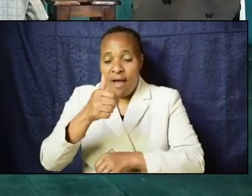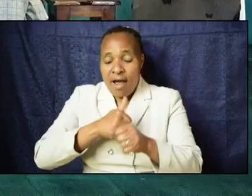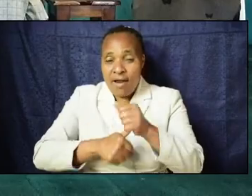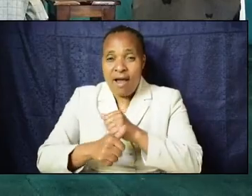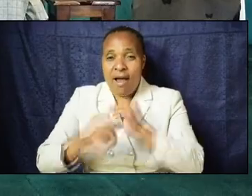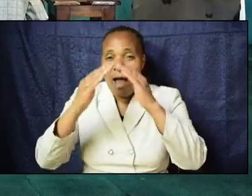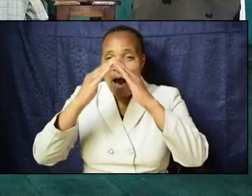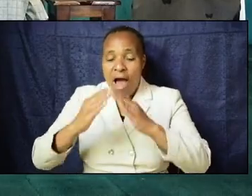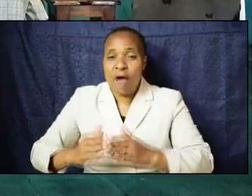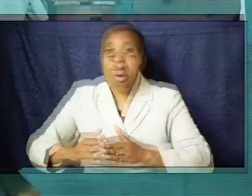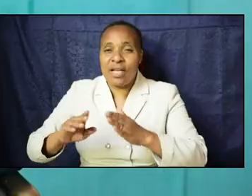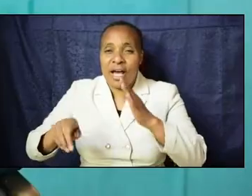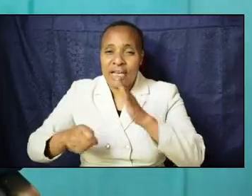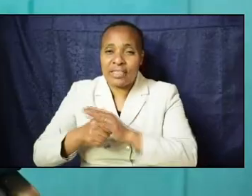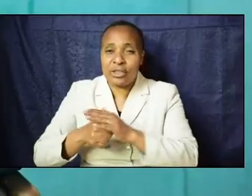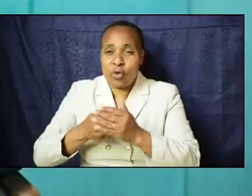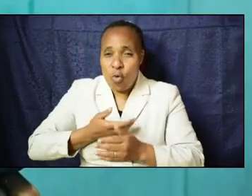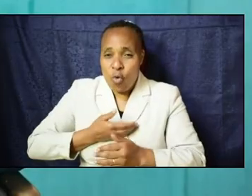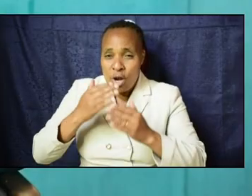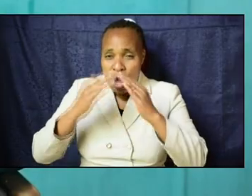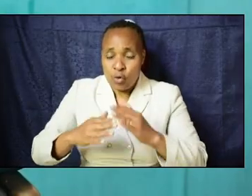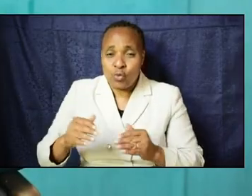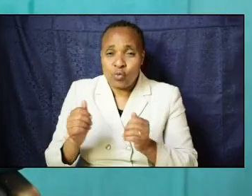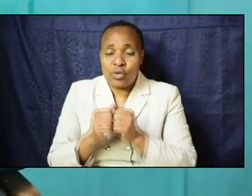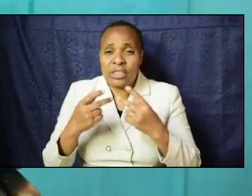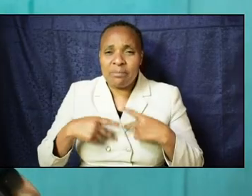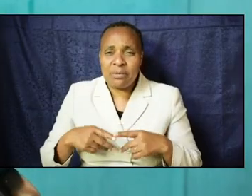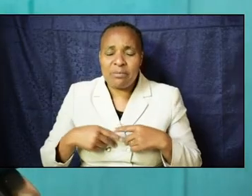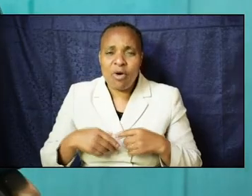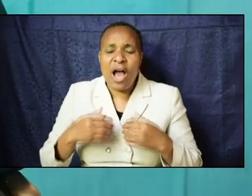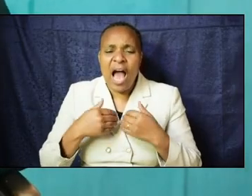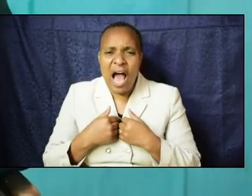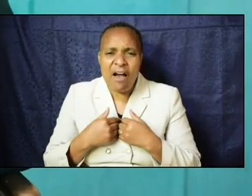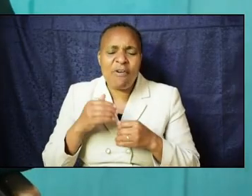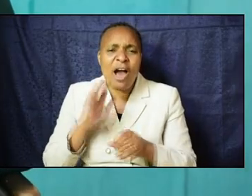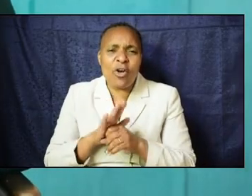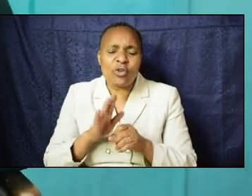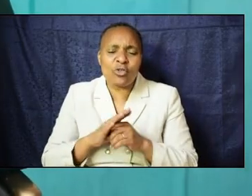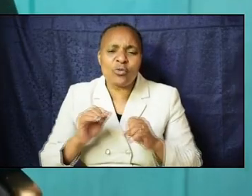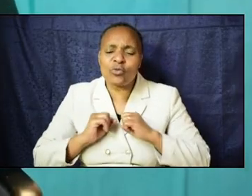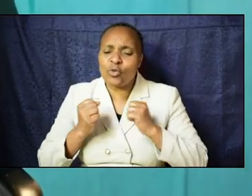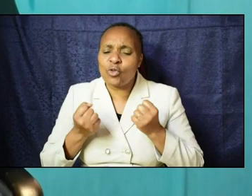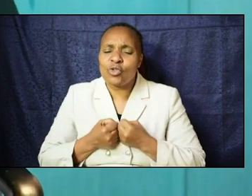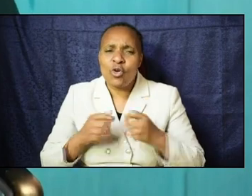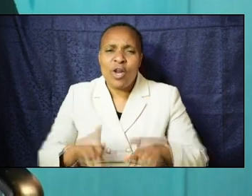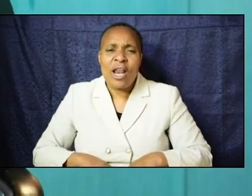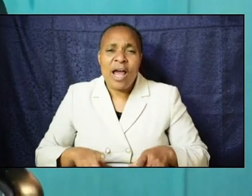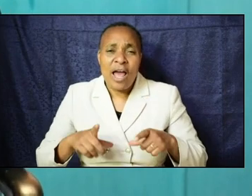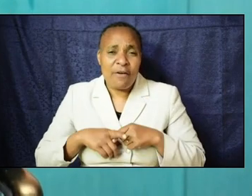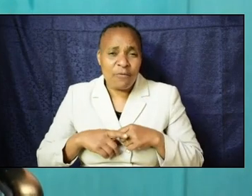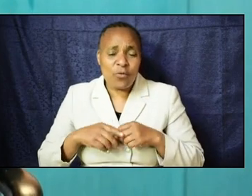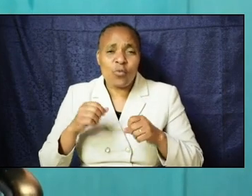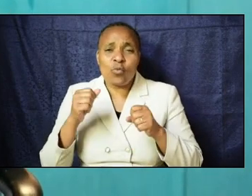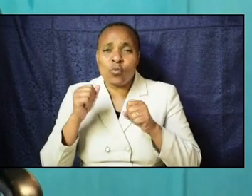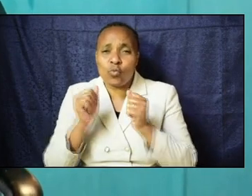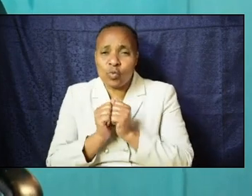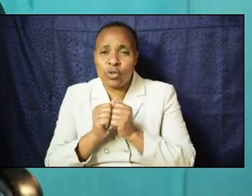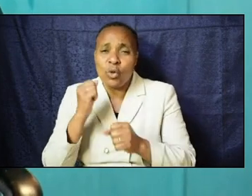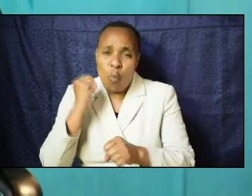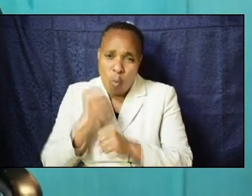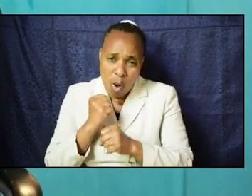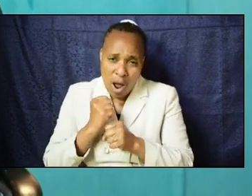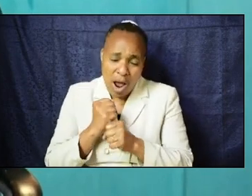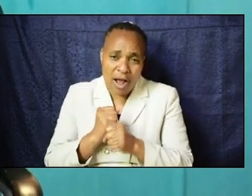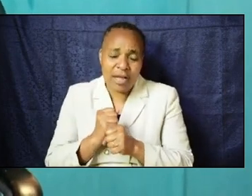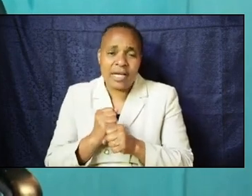arrest in your own house with people having excessive social lives and also excessive work lives.